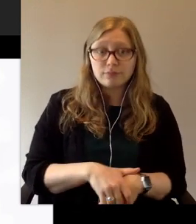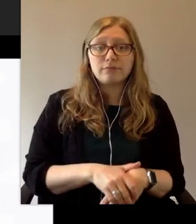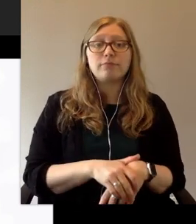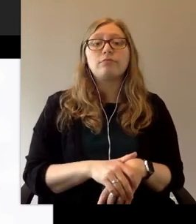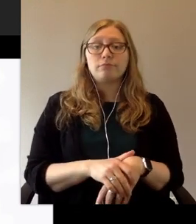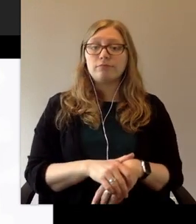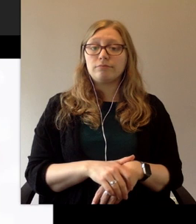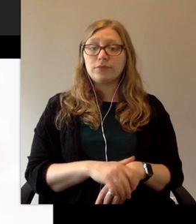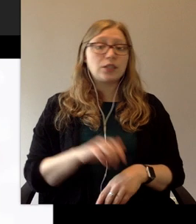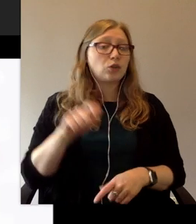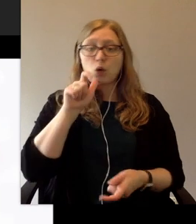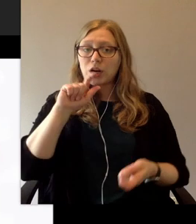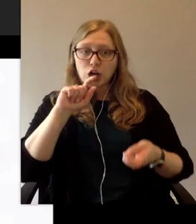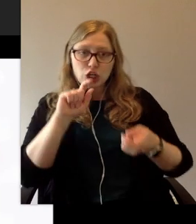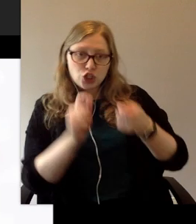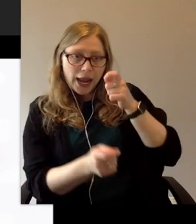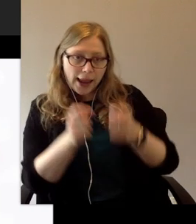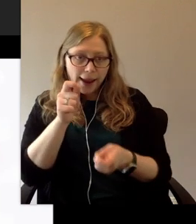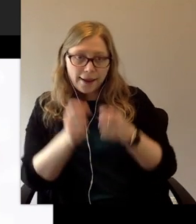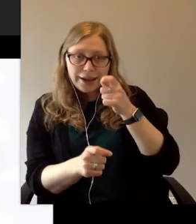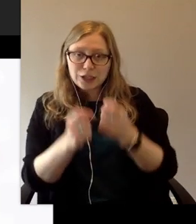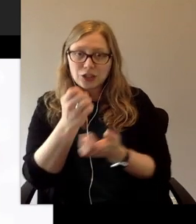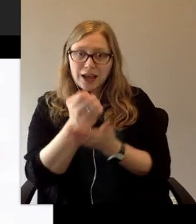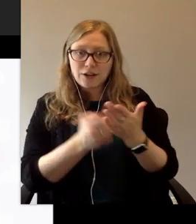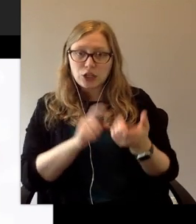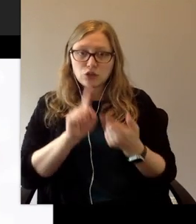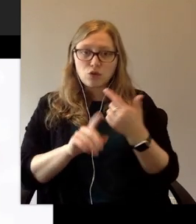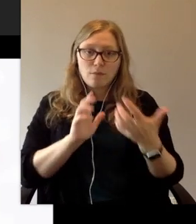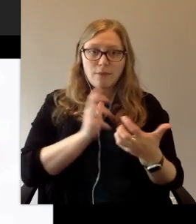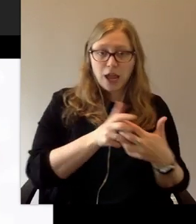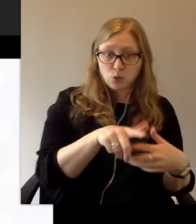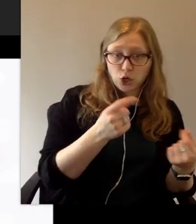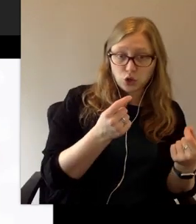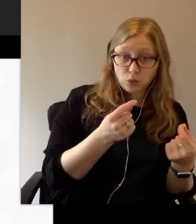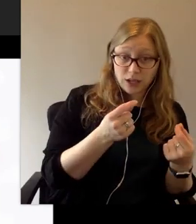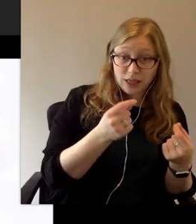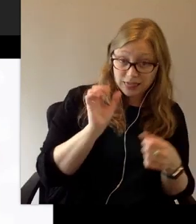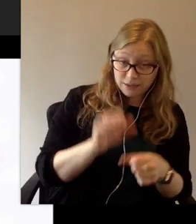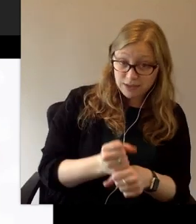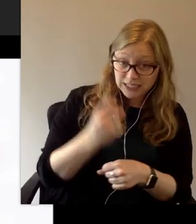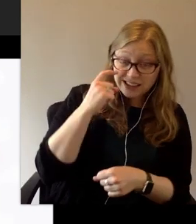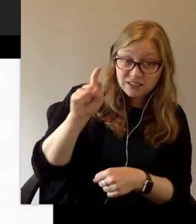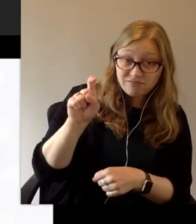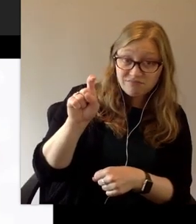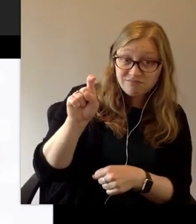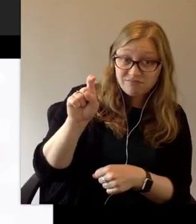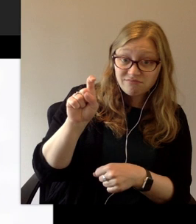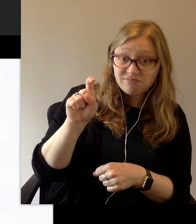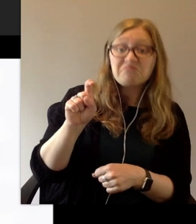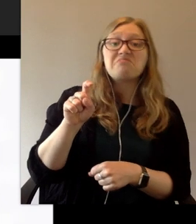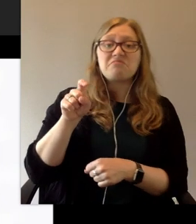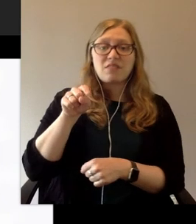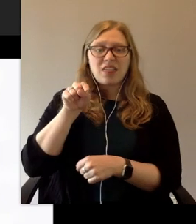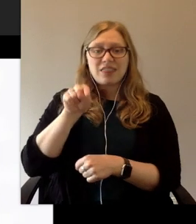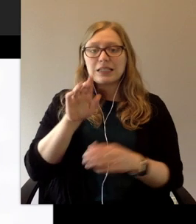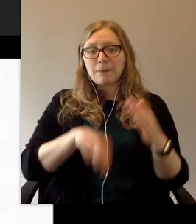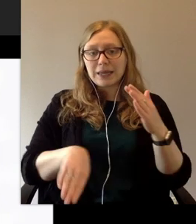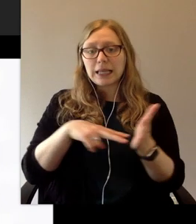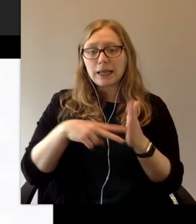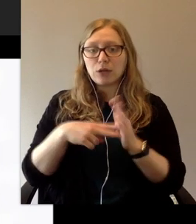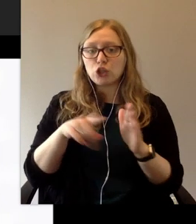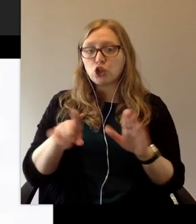You don't change the evidence to match what you're doing. Does that make sense? So this is essentially that you're doing it in